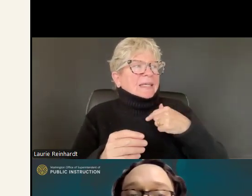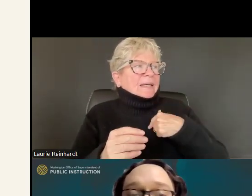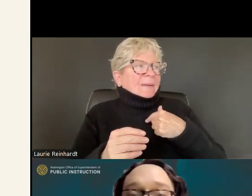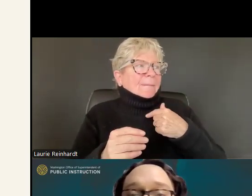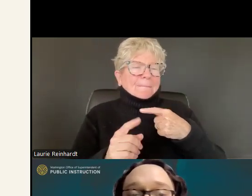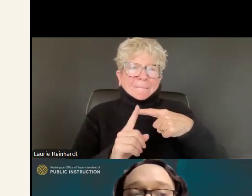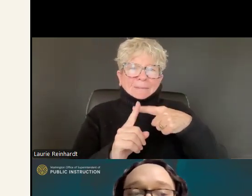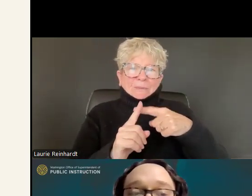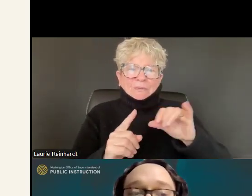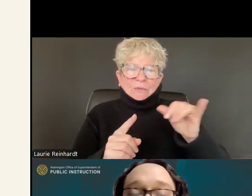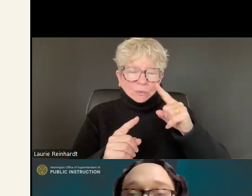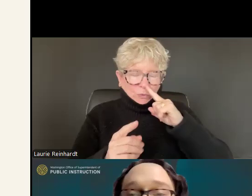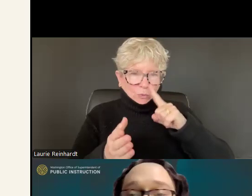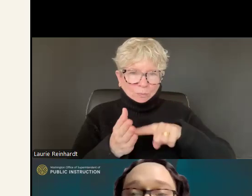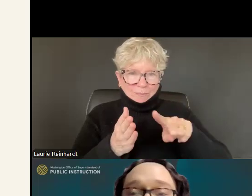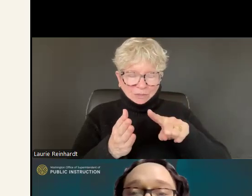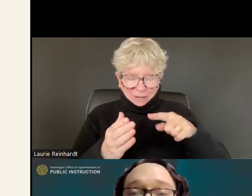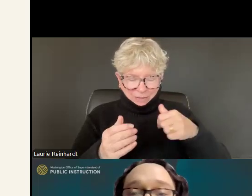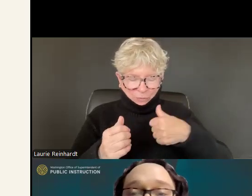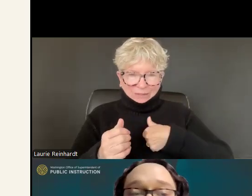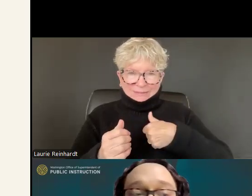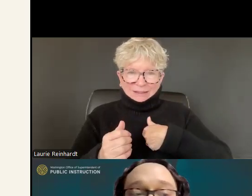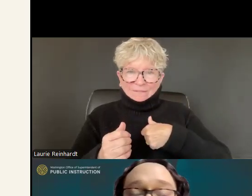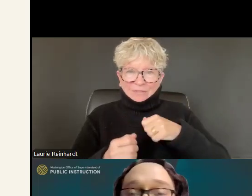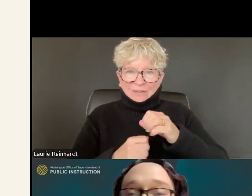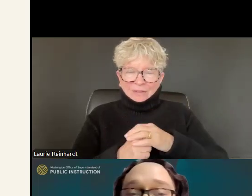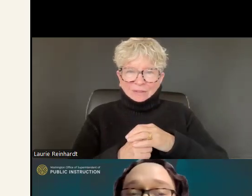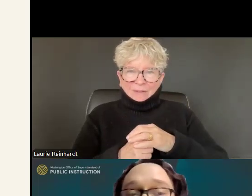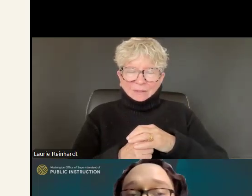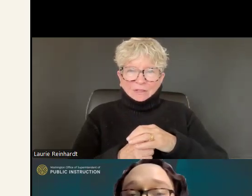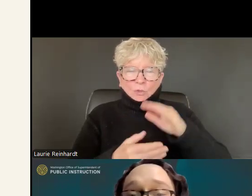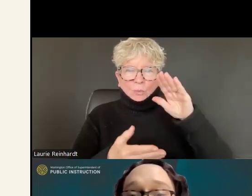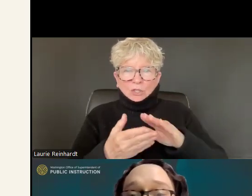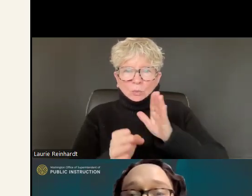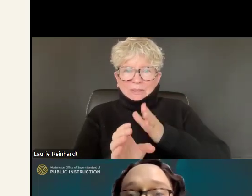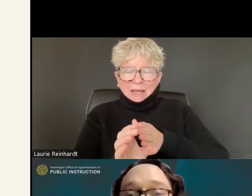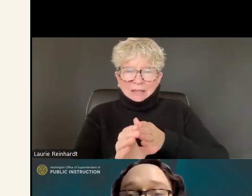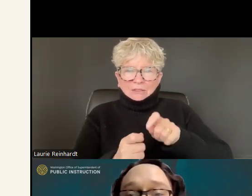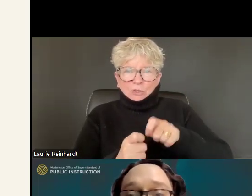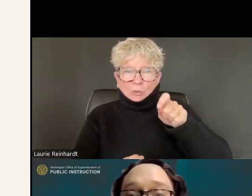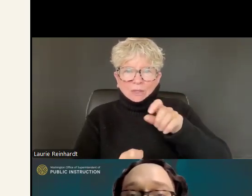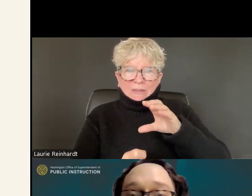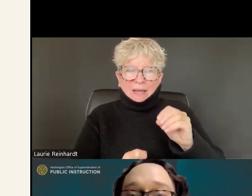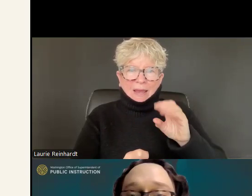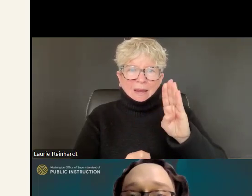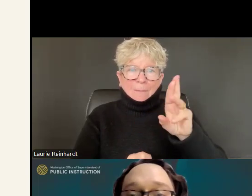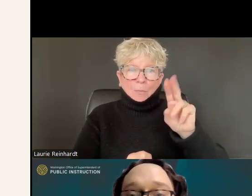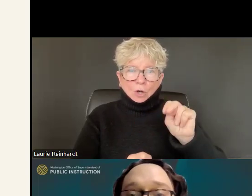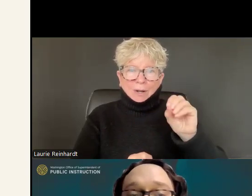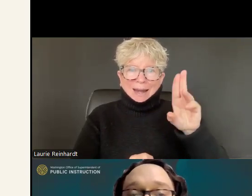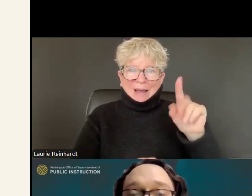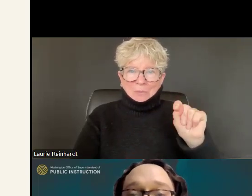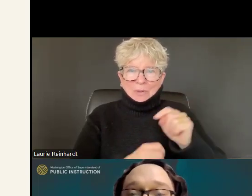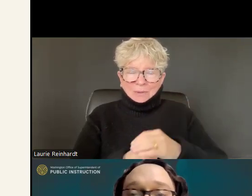in with ourselves, which overall is to reduce psychological distress and burnout, which burnout, we can